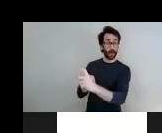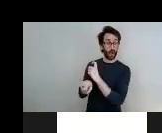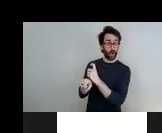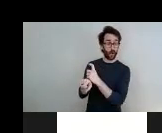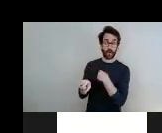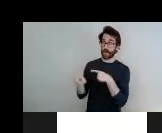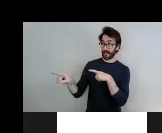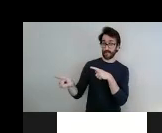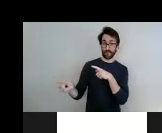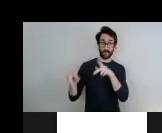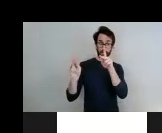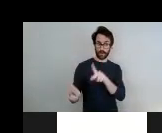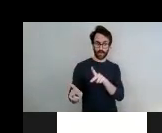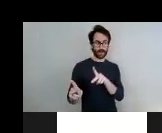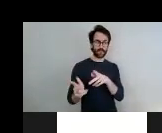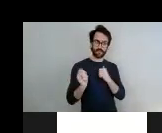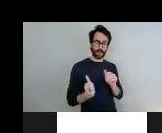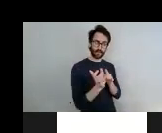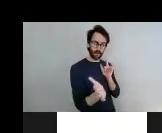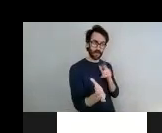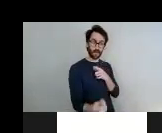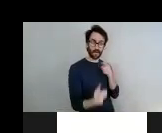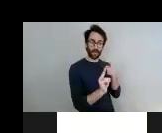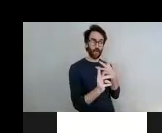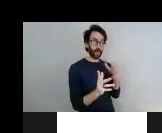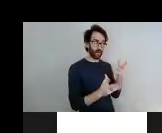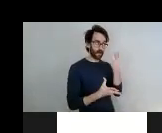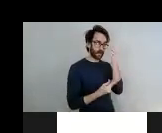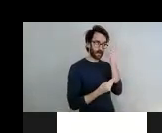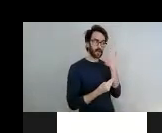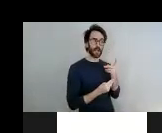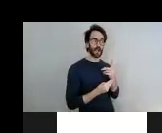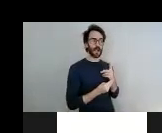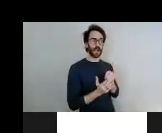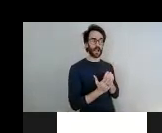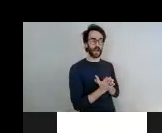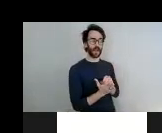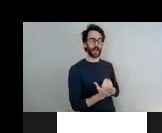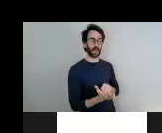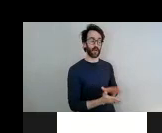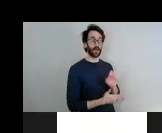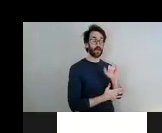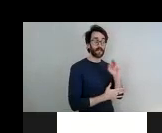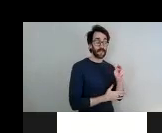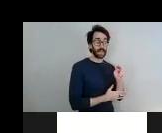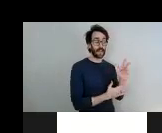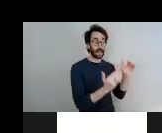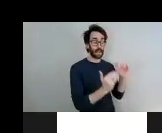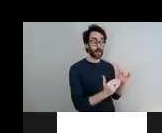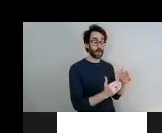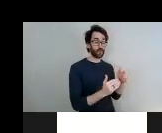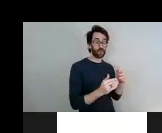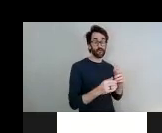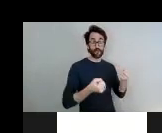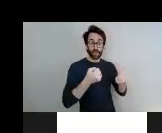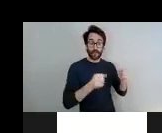of the fraudster calling you is to gain your personal information, social insurance number, your driver's